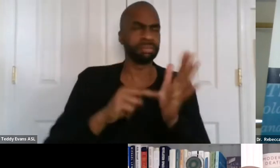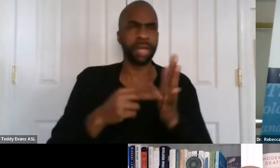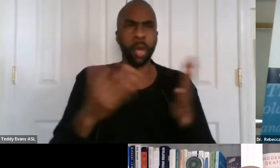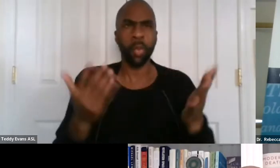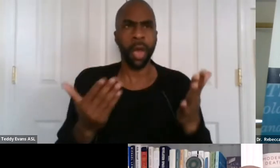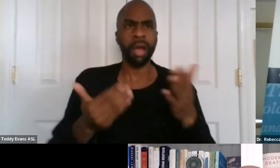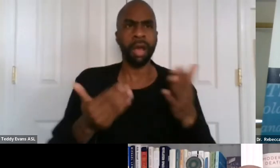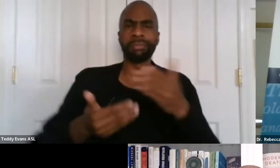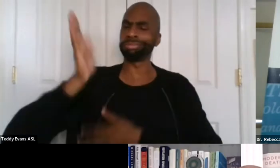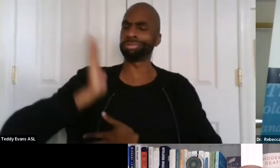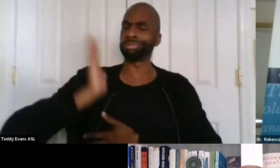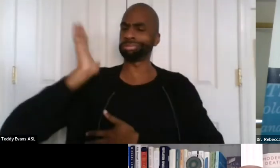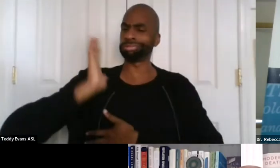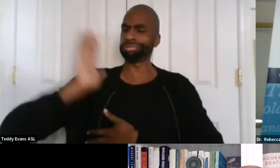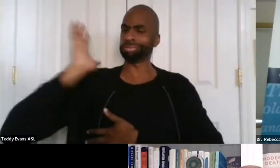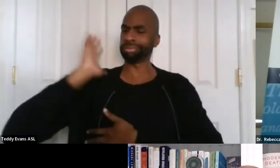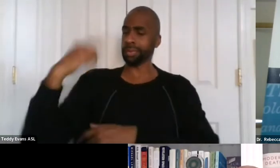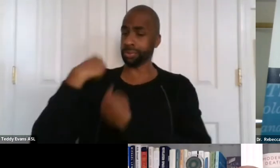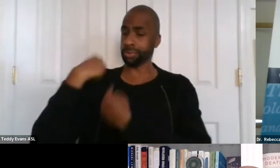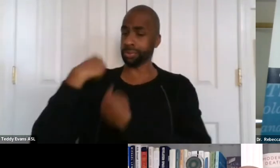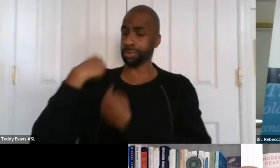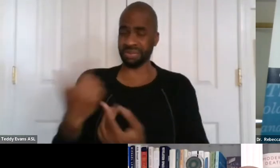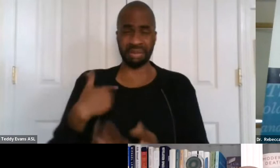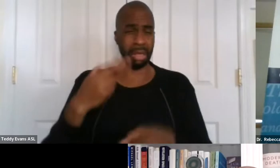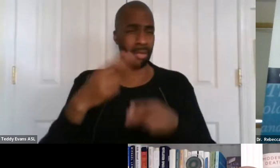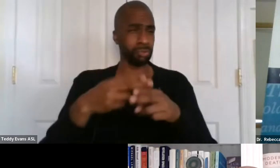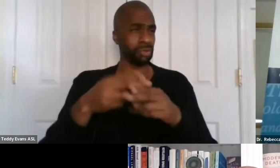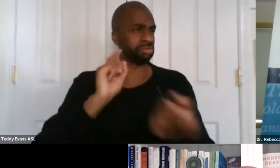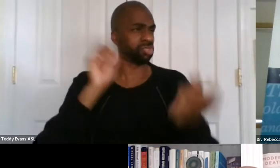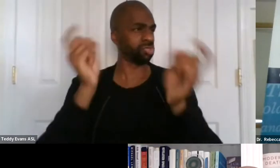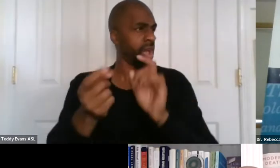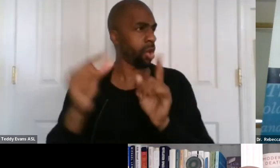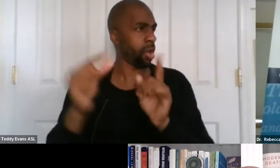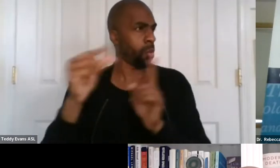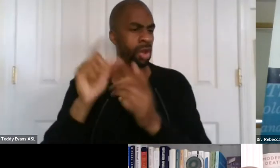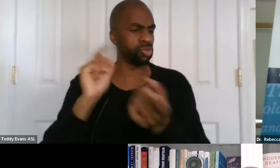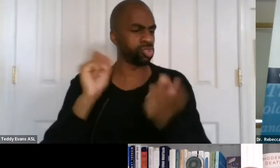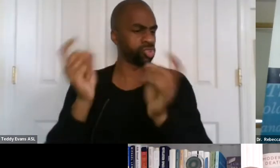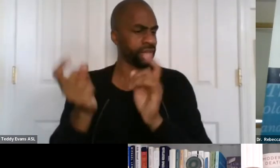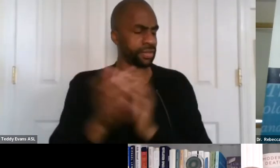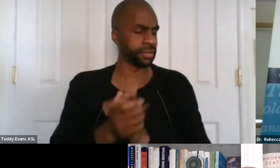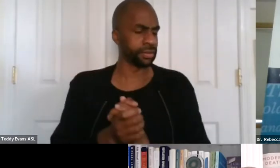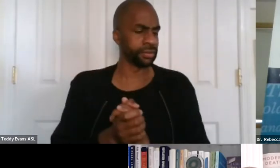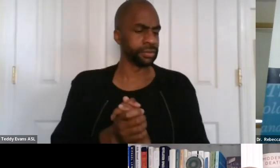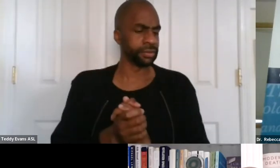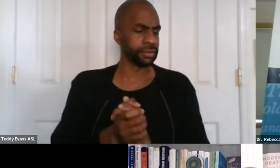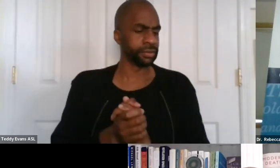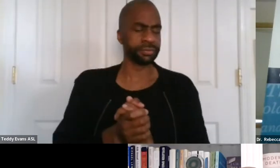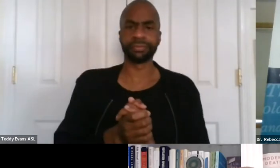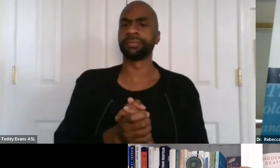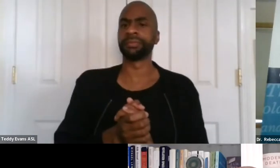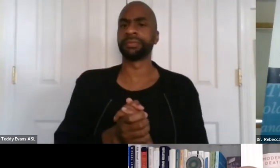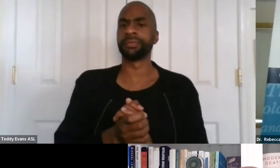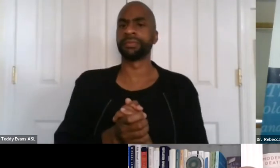to start off initially by just defining some specific terms to sort of share what exactly